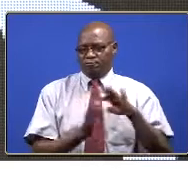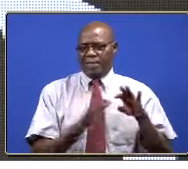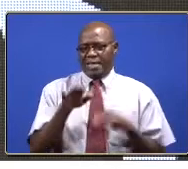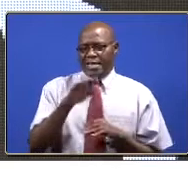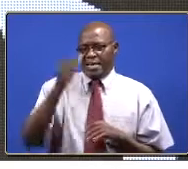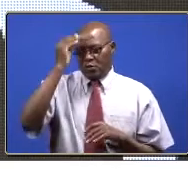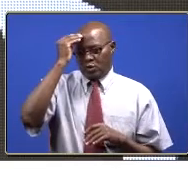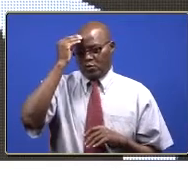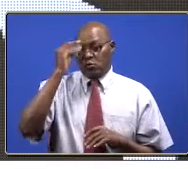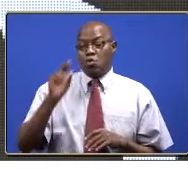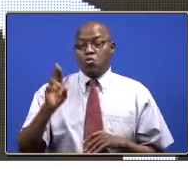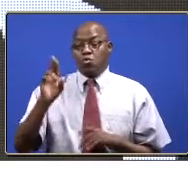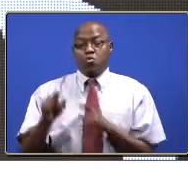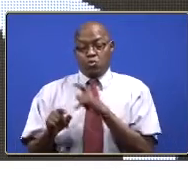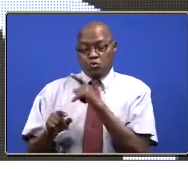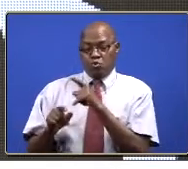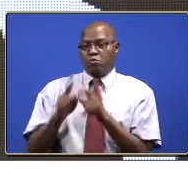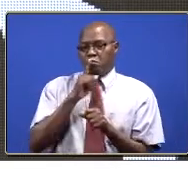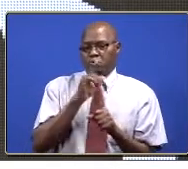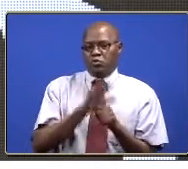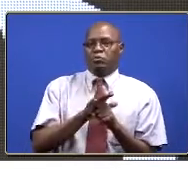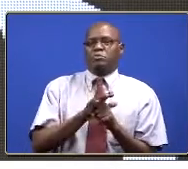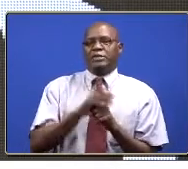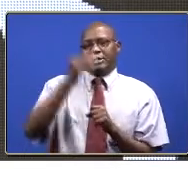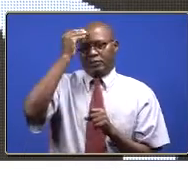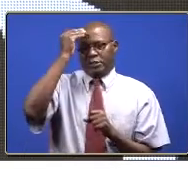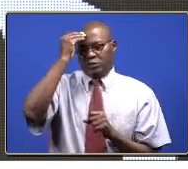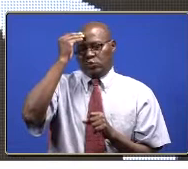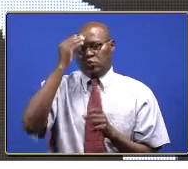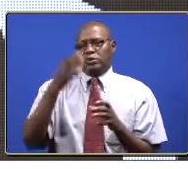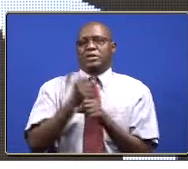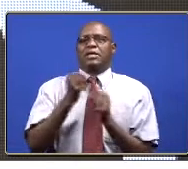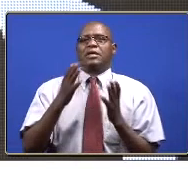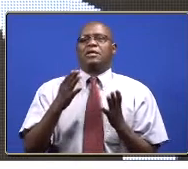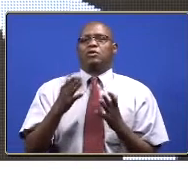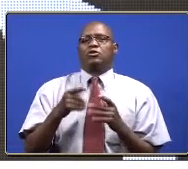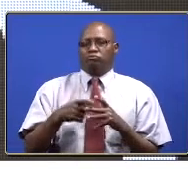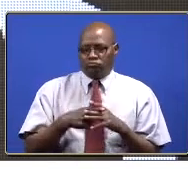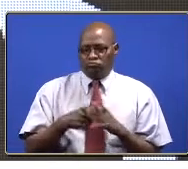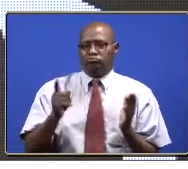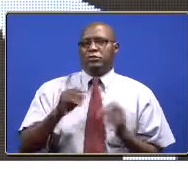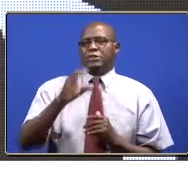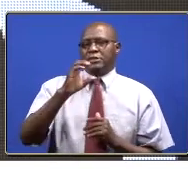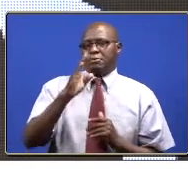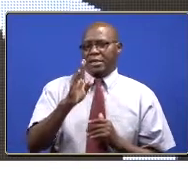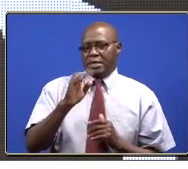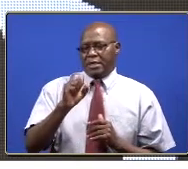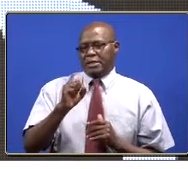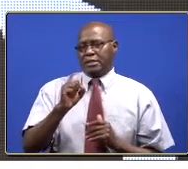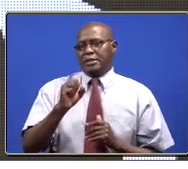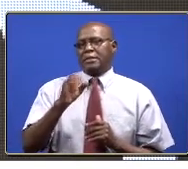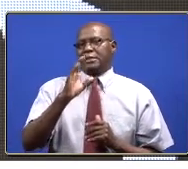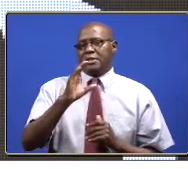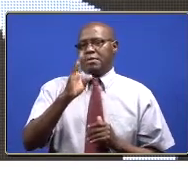President Uhuru Kenyatta has reassured education stakeholders that the rollout of the competency-based curriculum, CBC, is